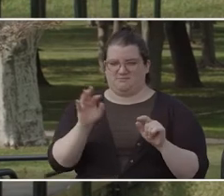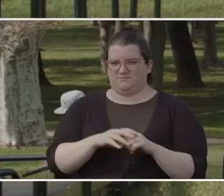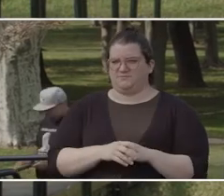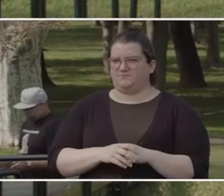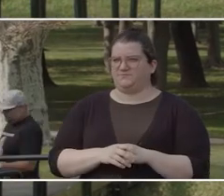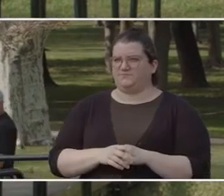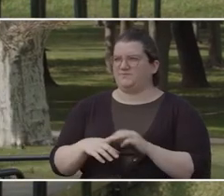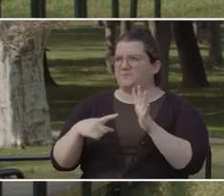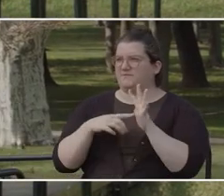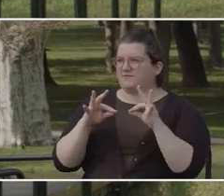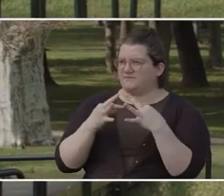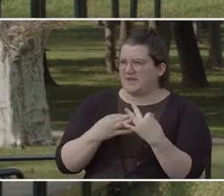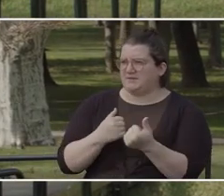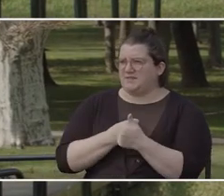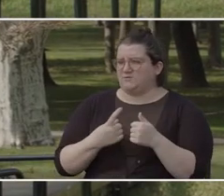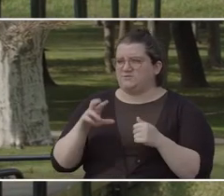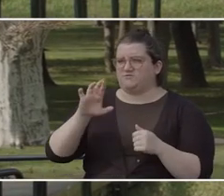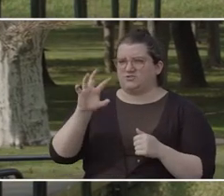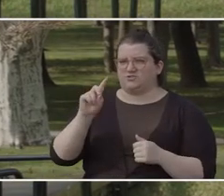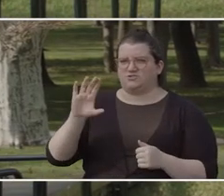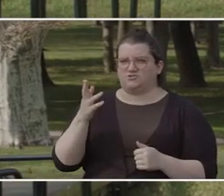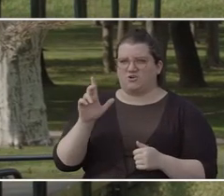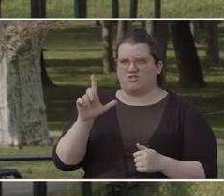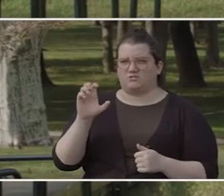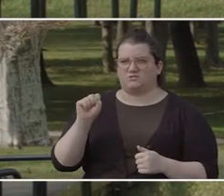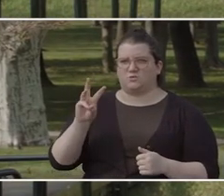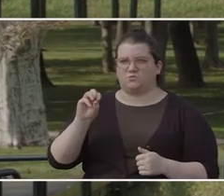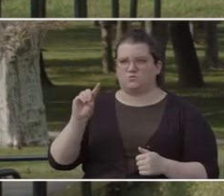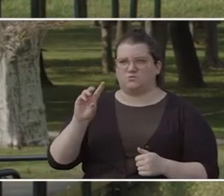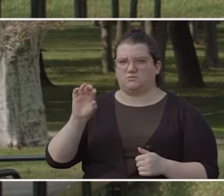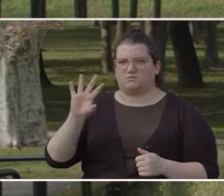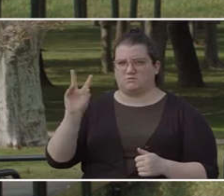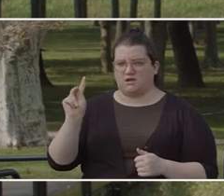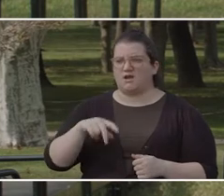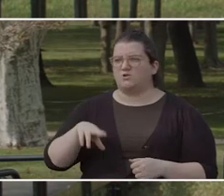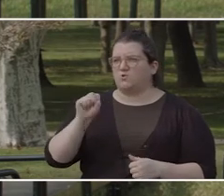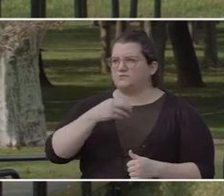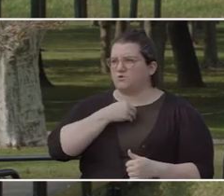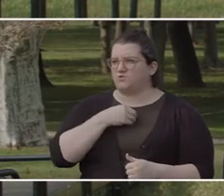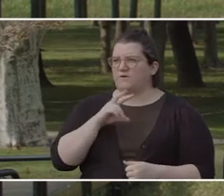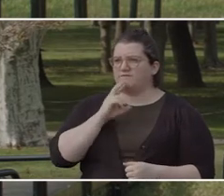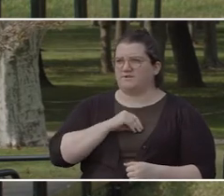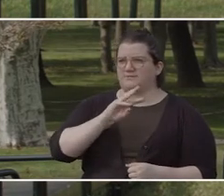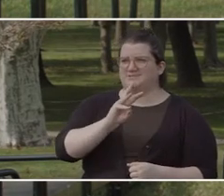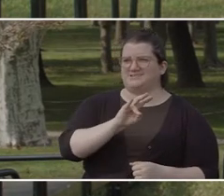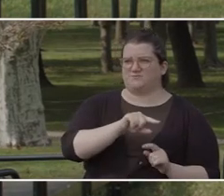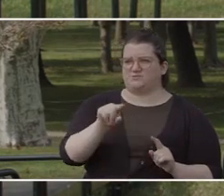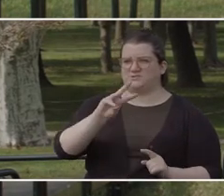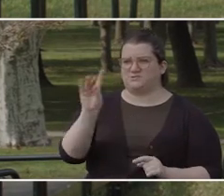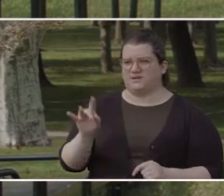1968-1969. On behalf of the family and loved ones of Richard Charles Woodcock, United States Marine Corps, Vietnam, 1967 to